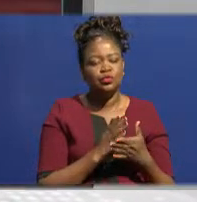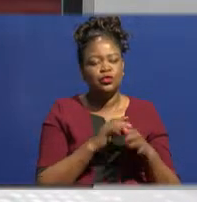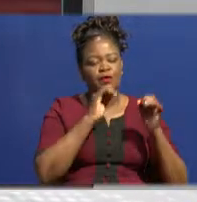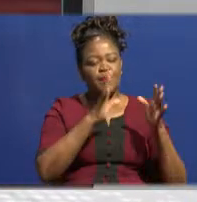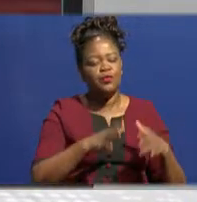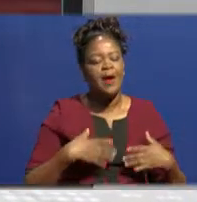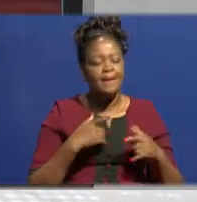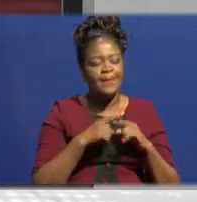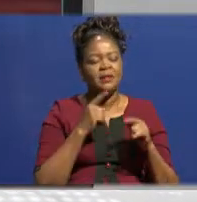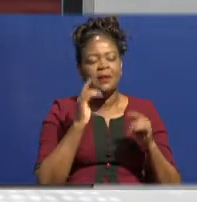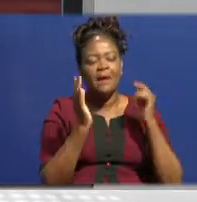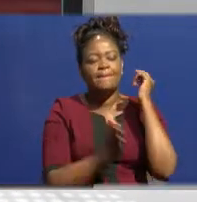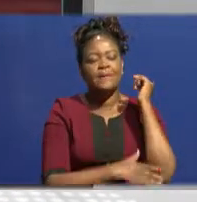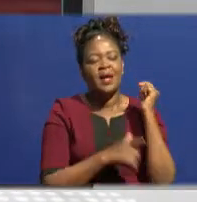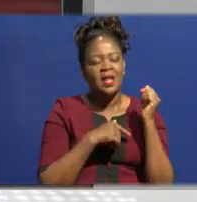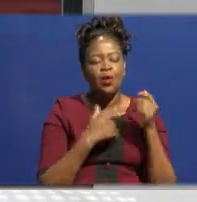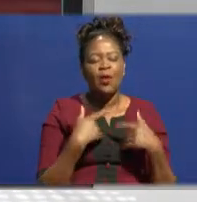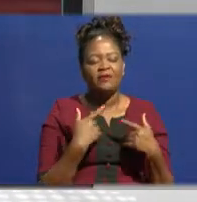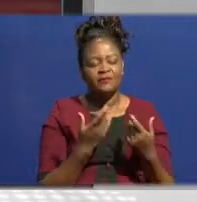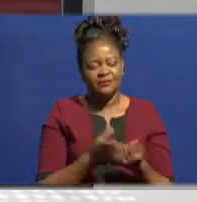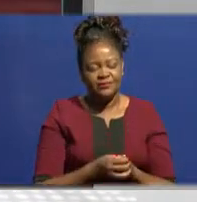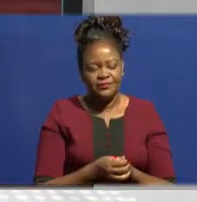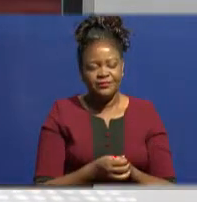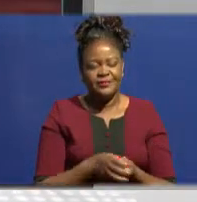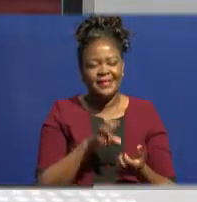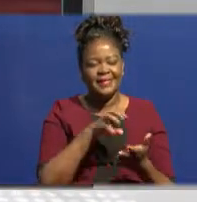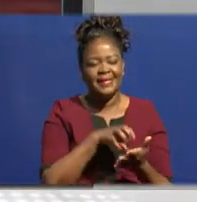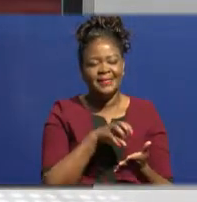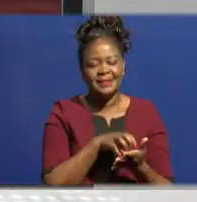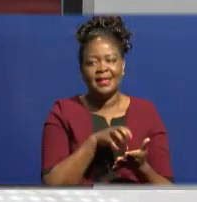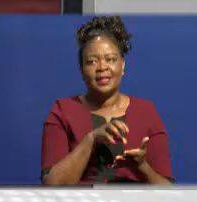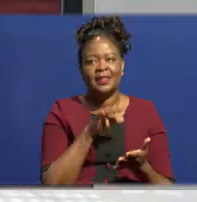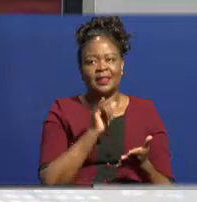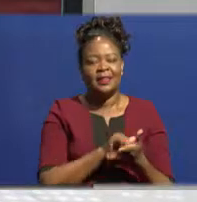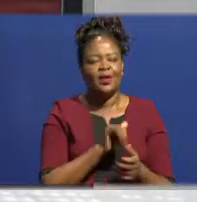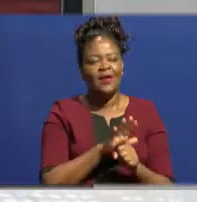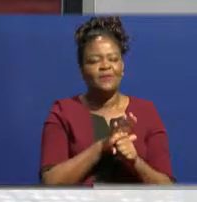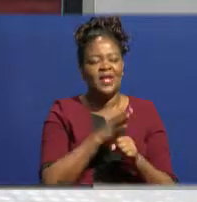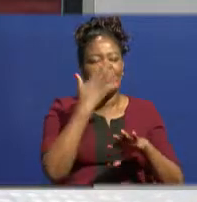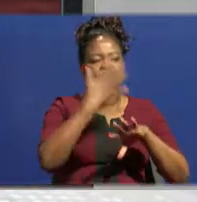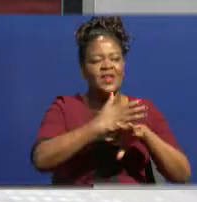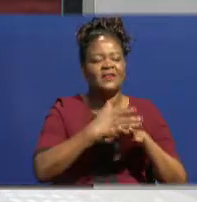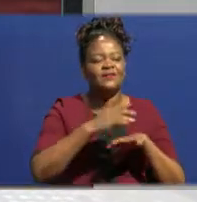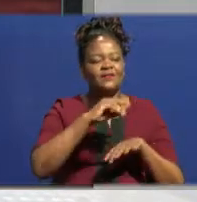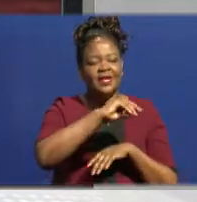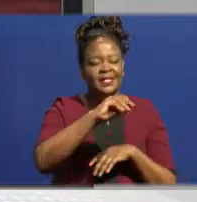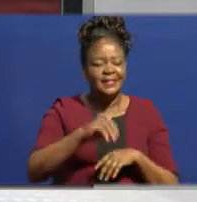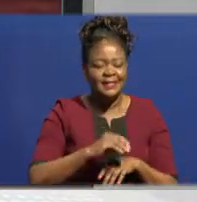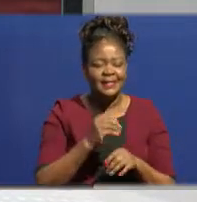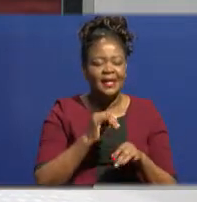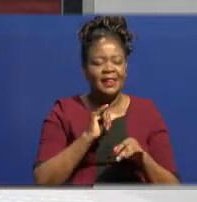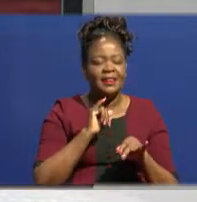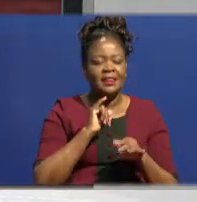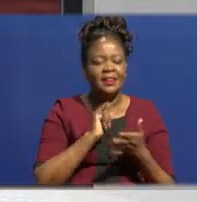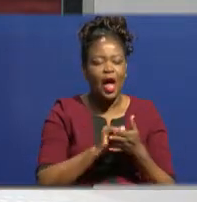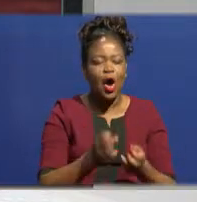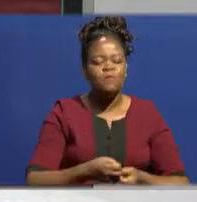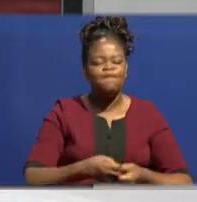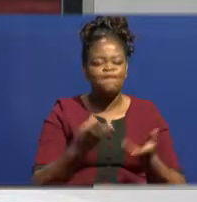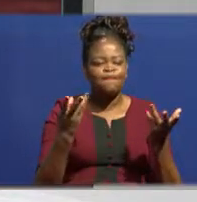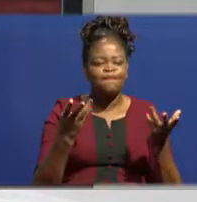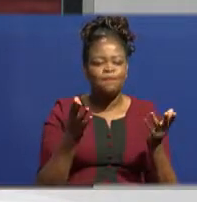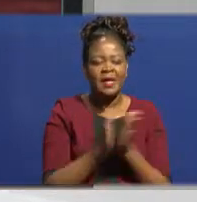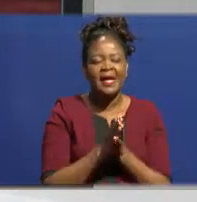But unfortunately now we have had cases that there's a lot of fake fertilizer that is in circulation. Yeah.